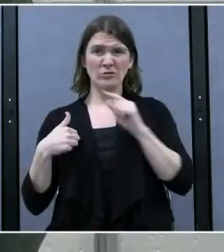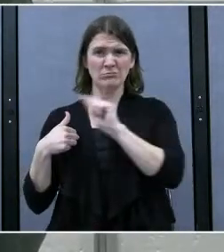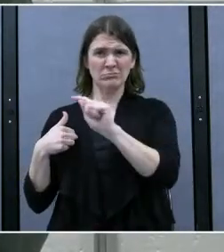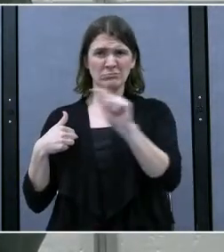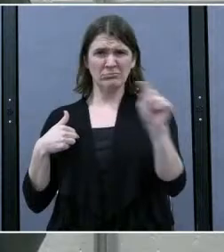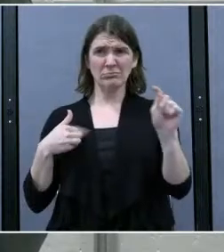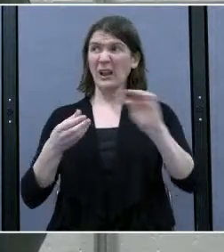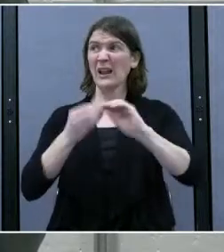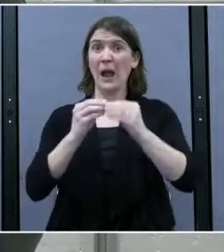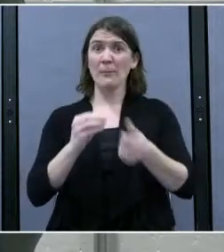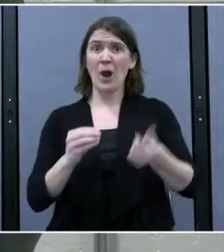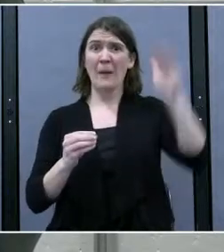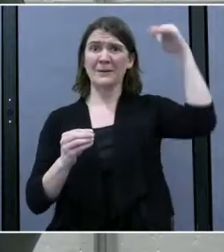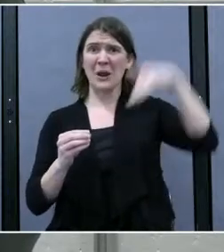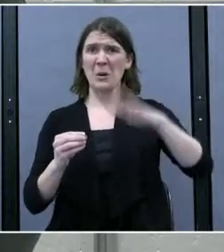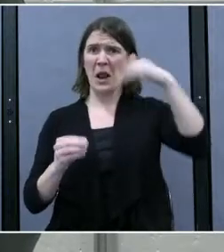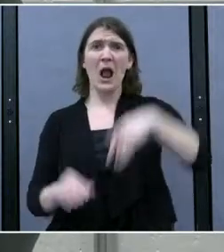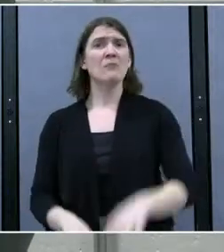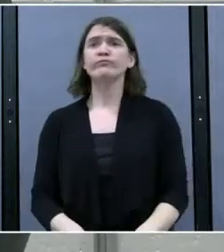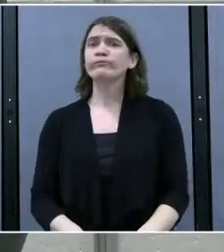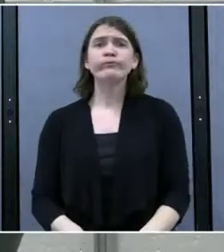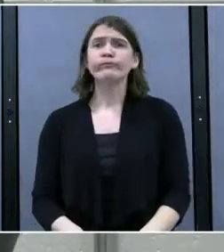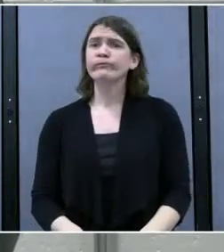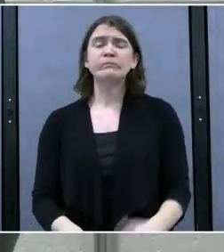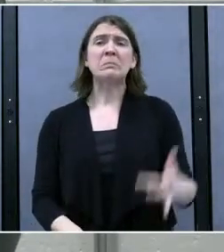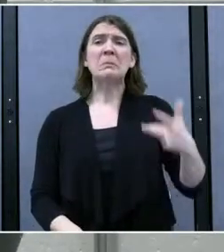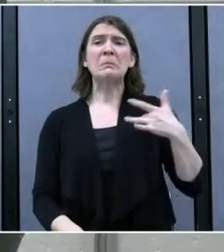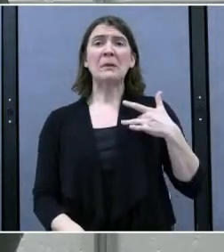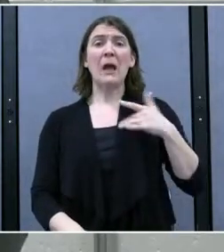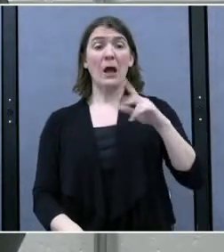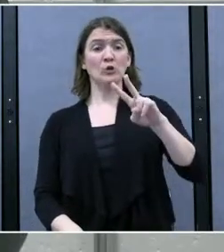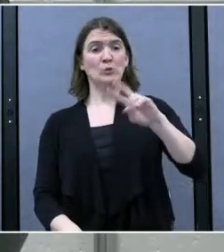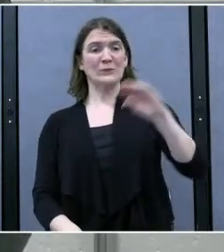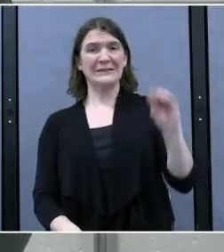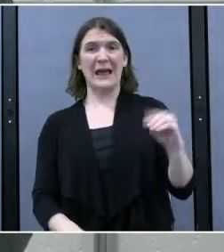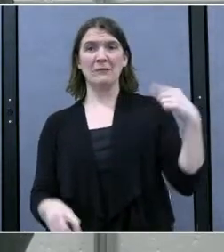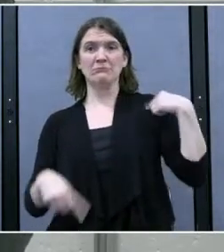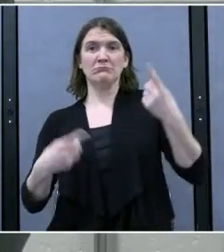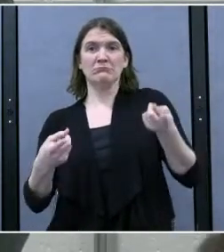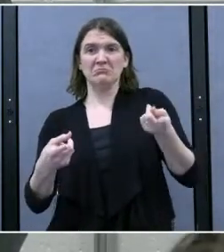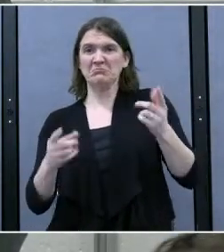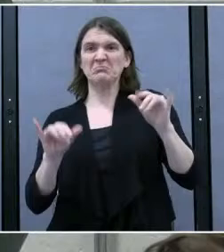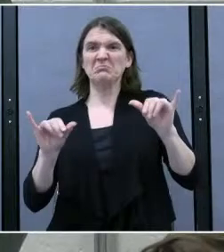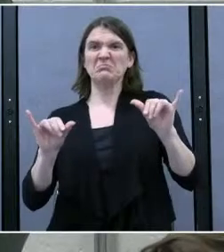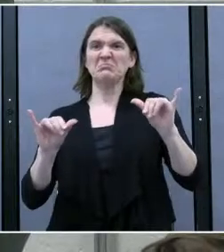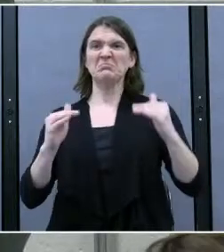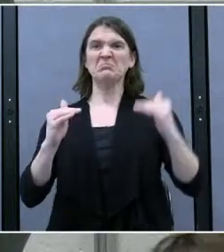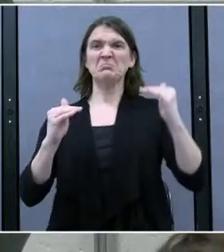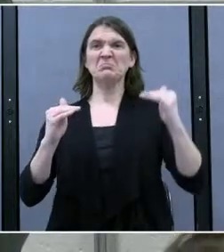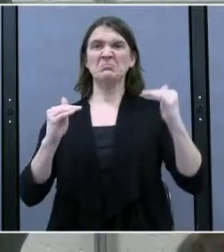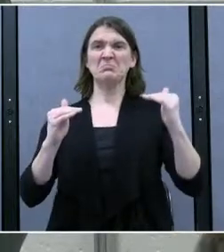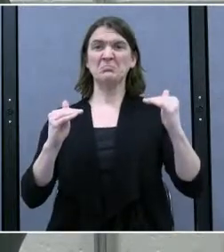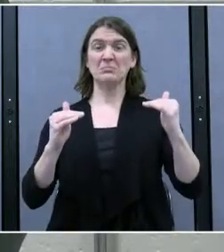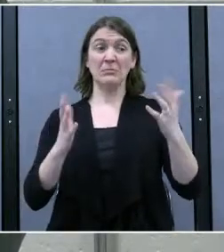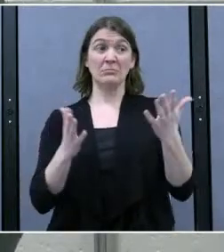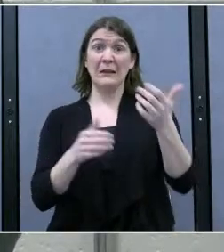the number has gone up and down for the allocation, the total allocation, or that